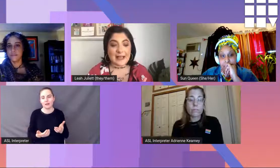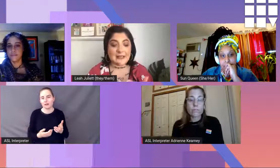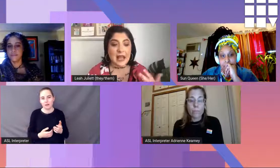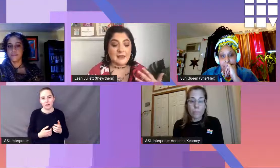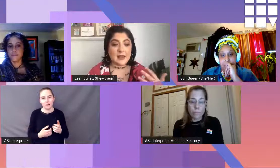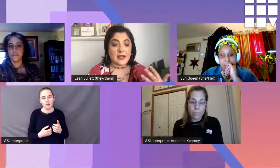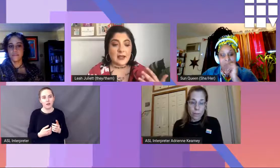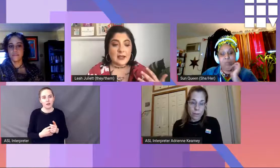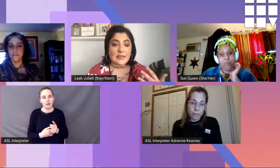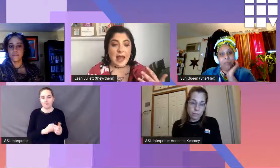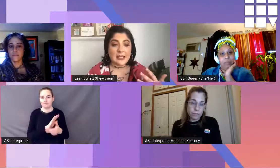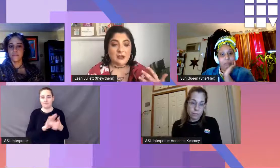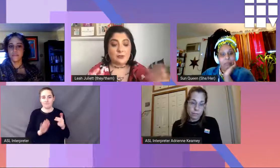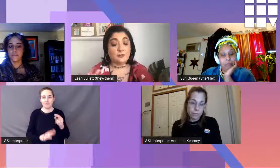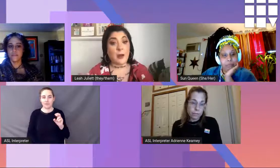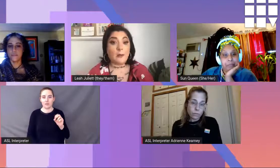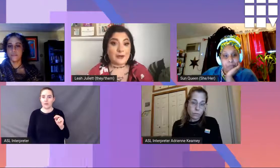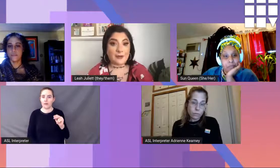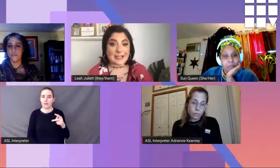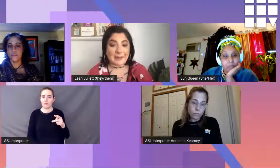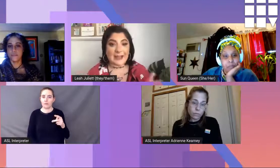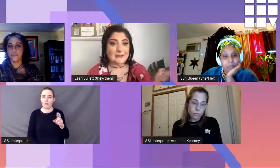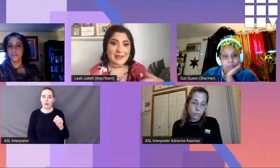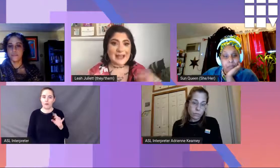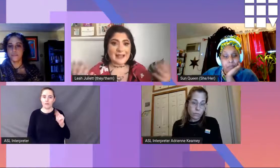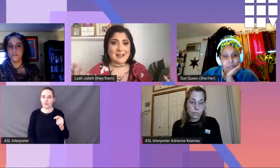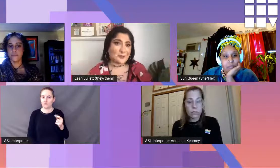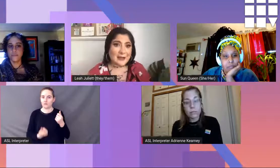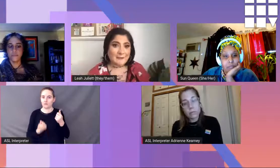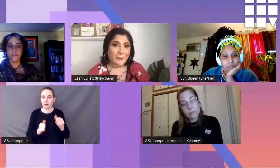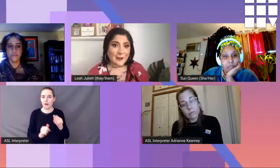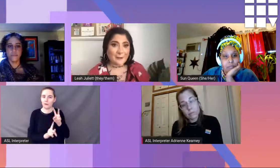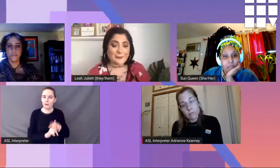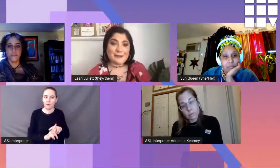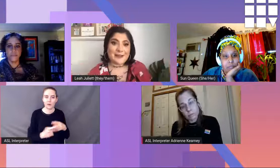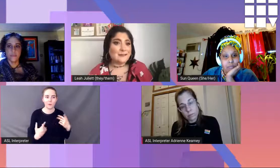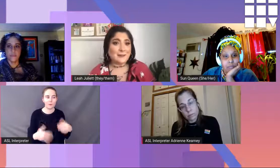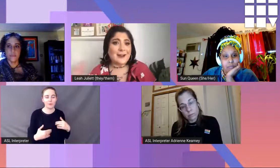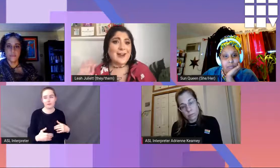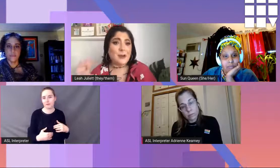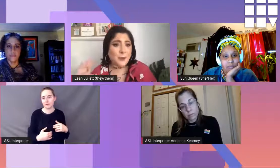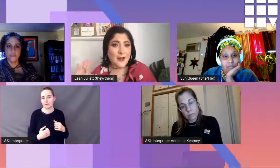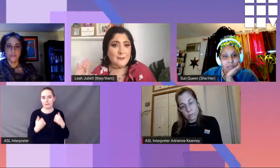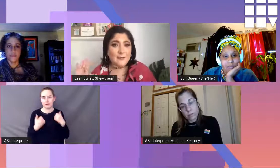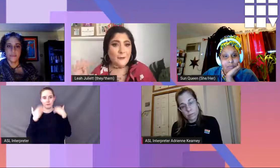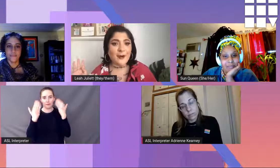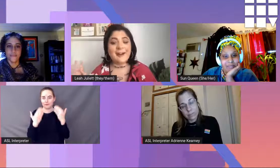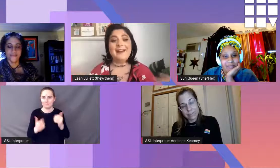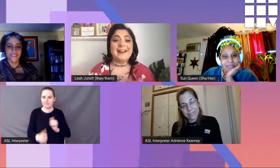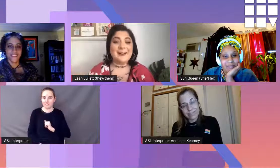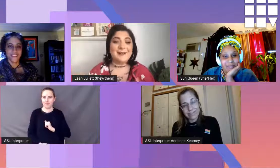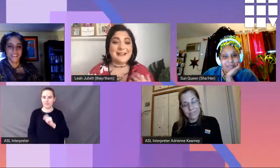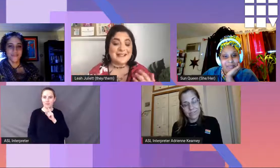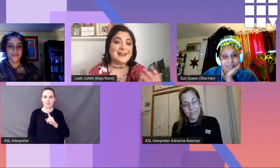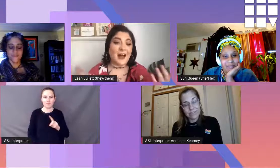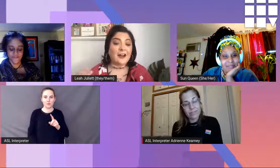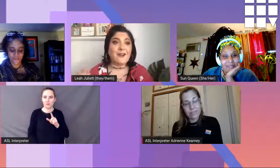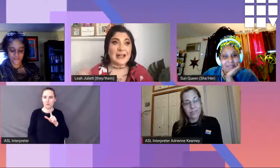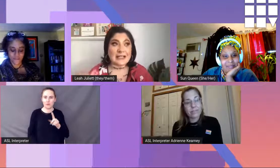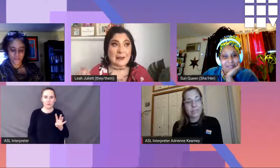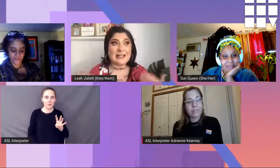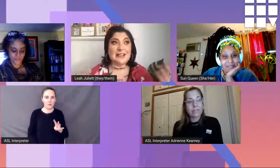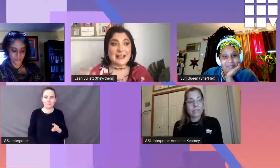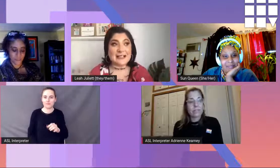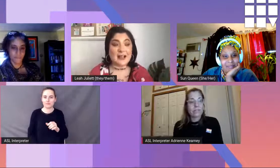it that you probably don't expect. And me, as a 24-year-old who's never run a nonprofit before, it's a lot